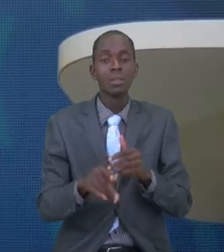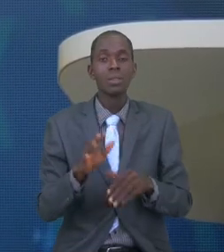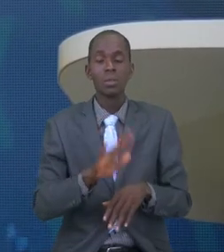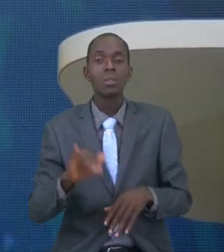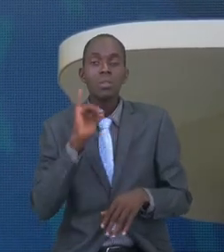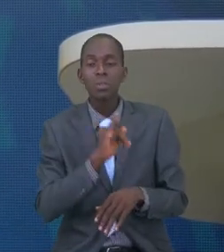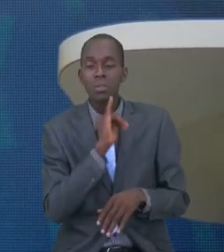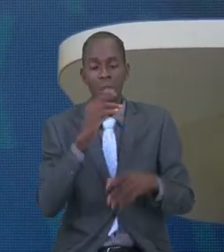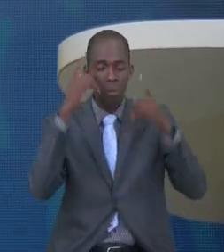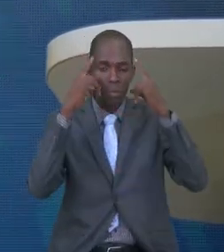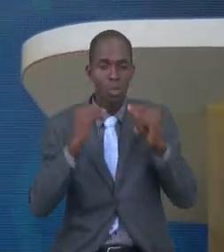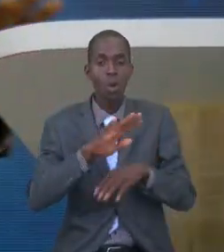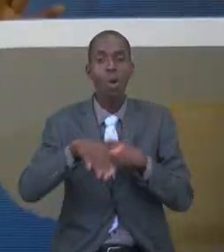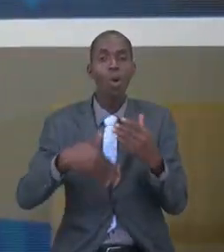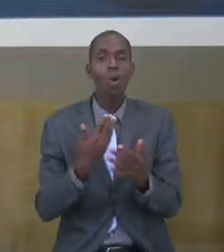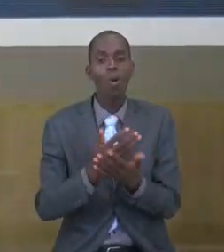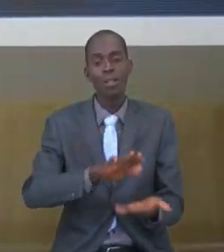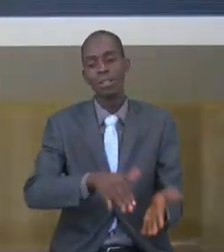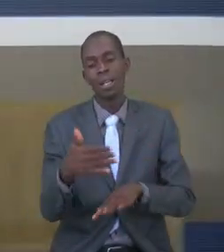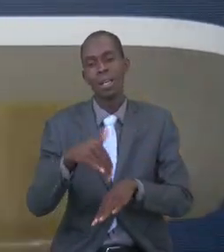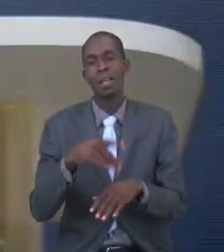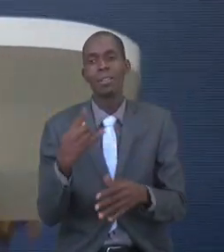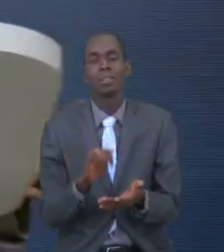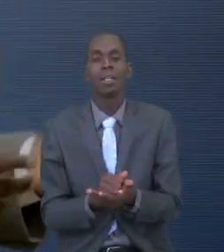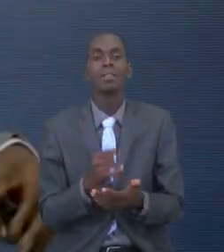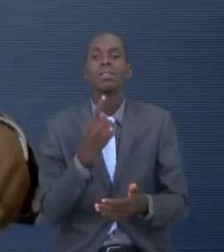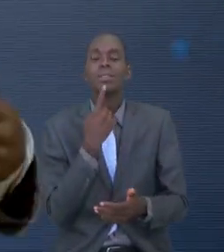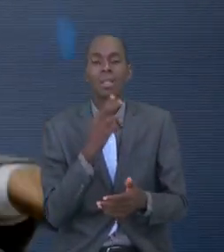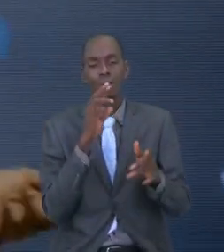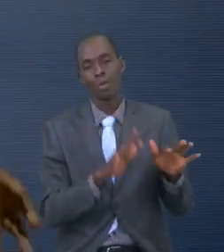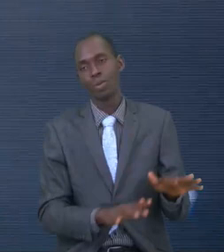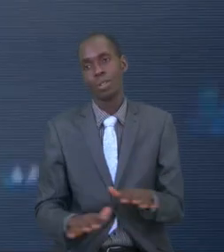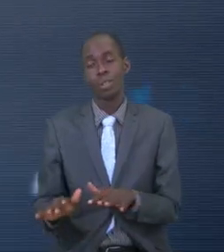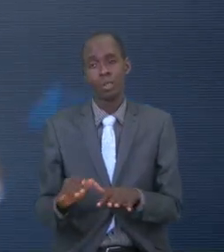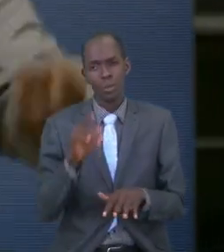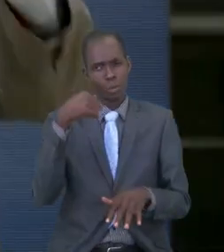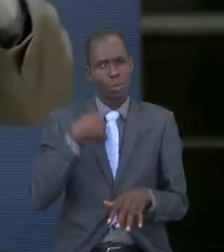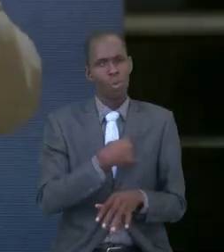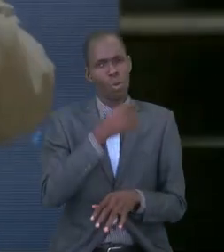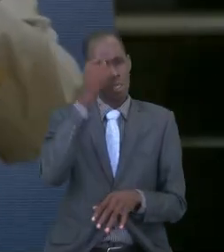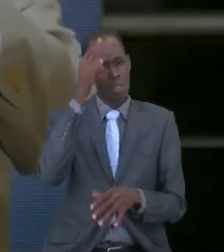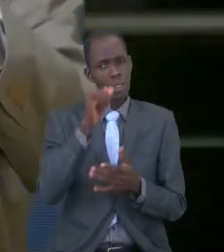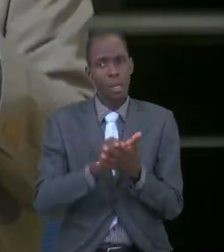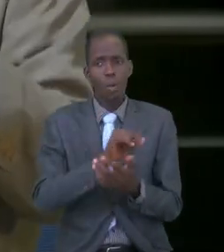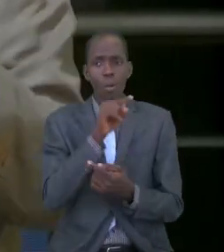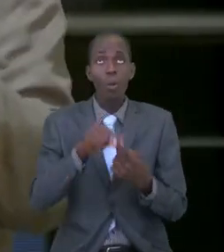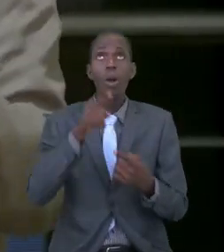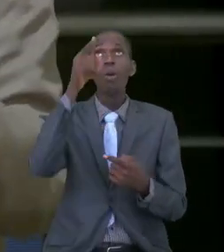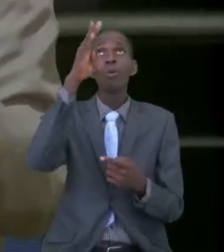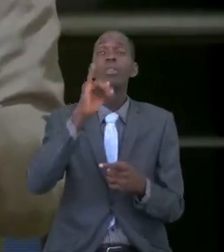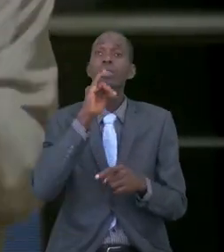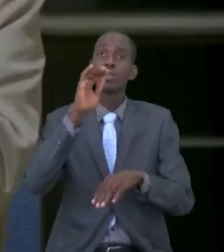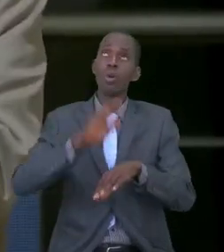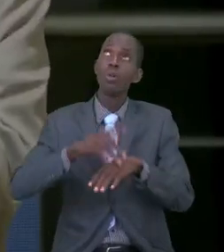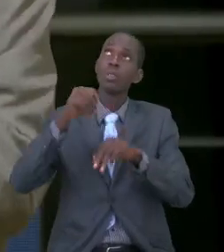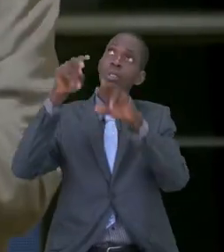the Red Sea. We understand that when God is on the throne, not a Pharaoh